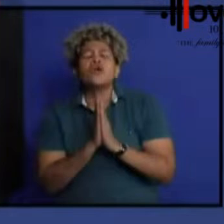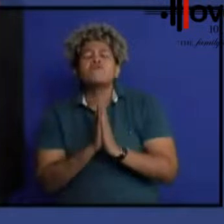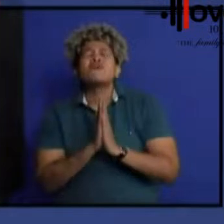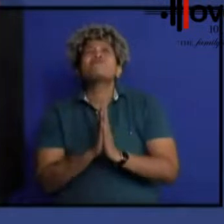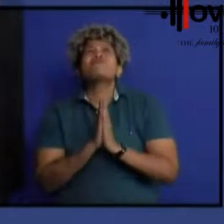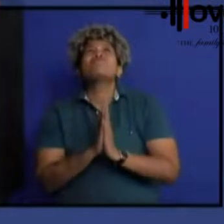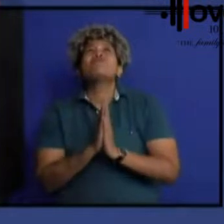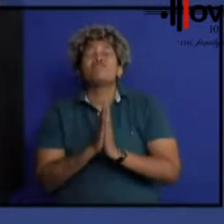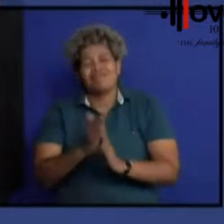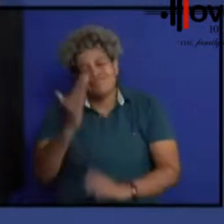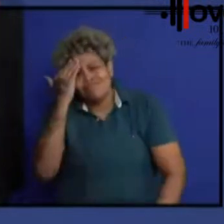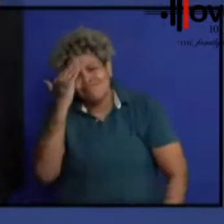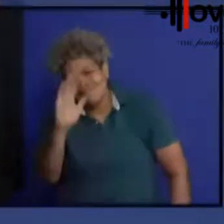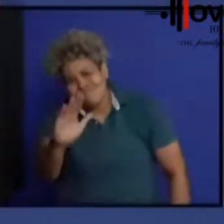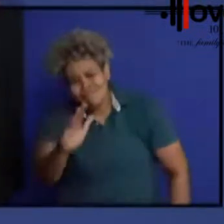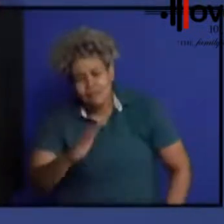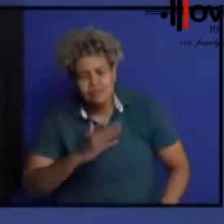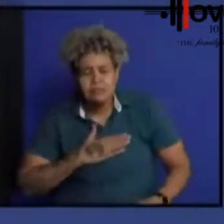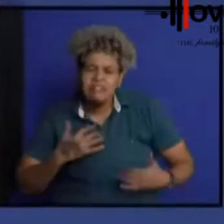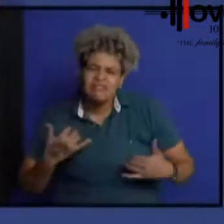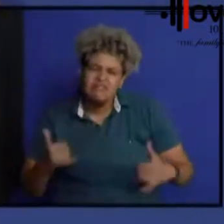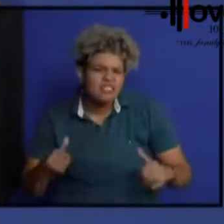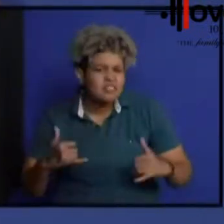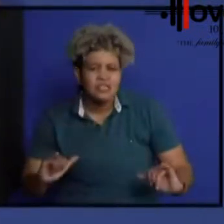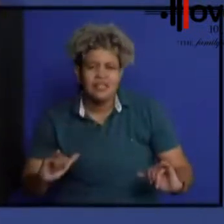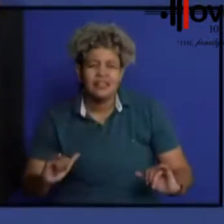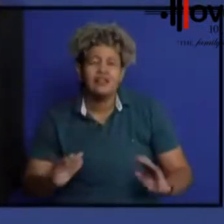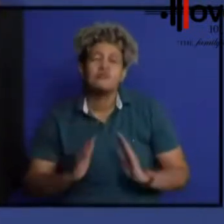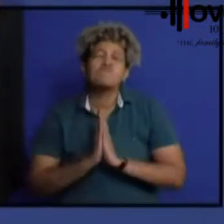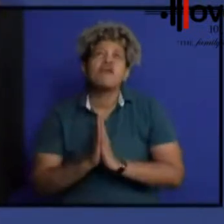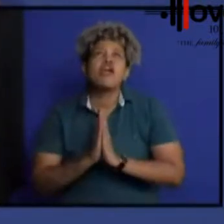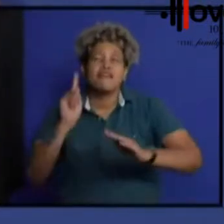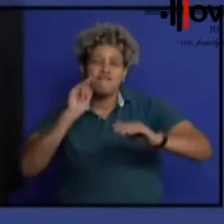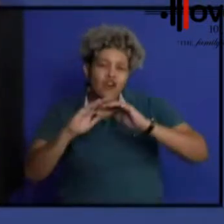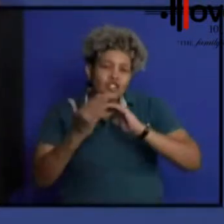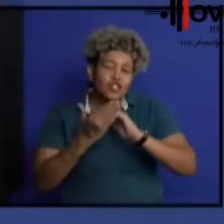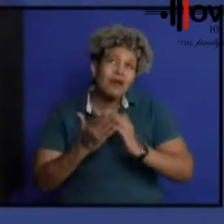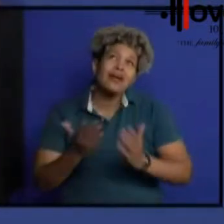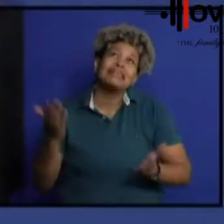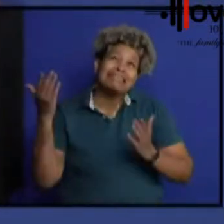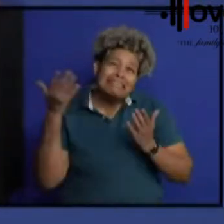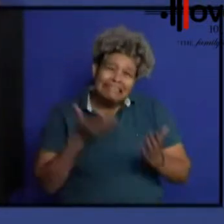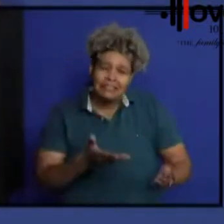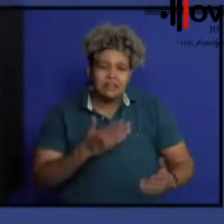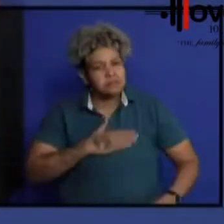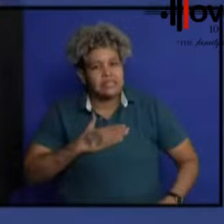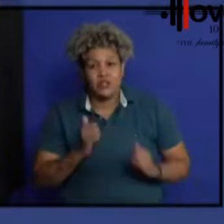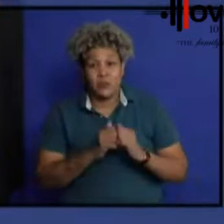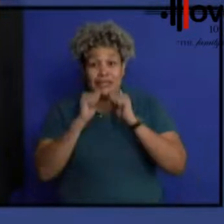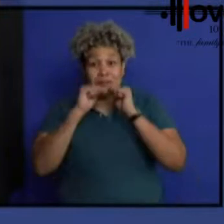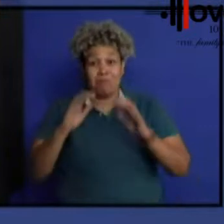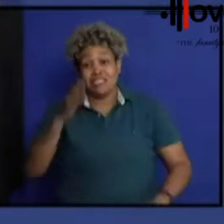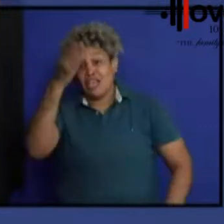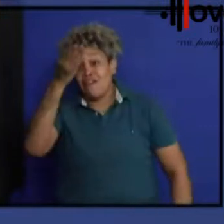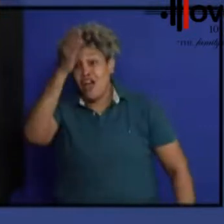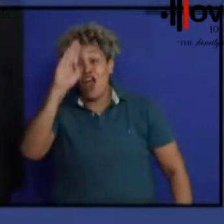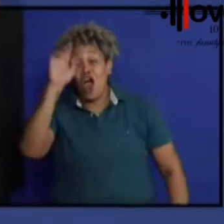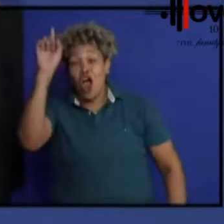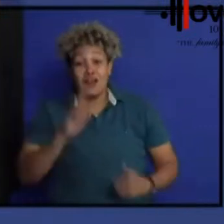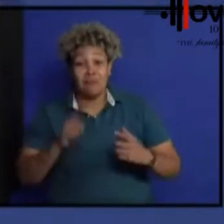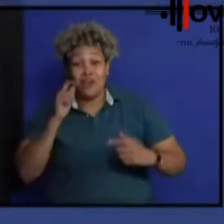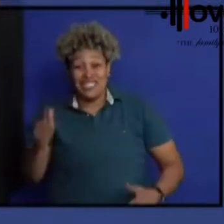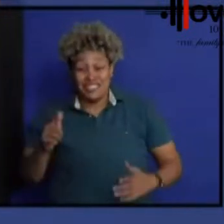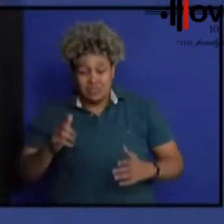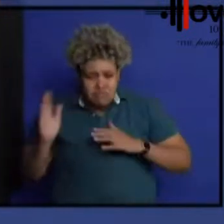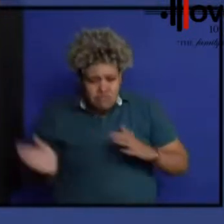now. Please continue to lift up Jamaica in prayers. With the blessing of God on the vessel